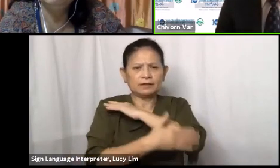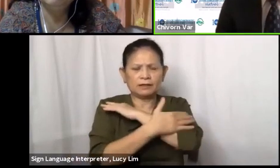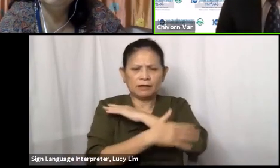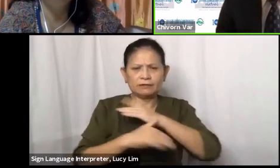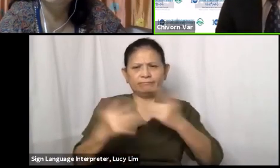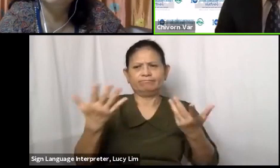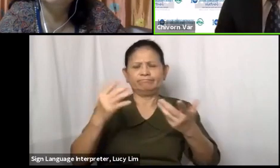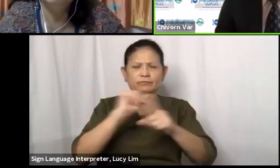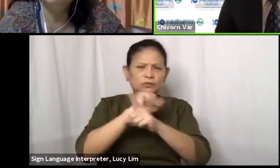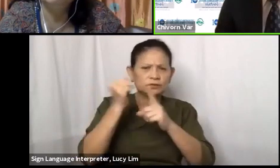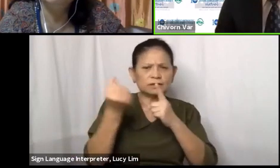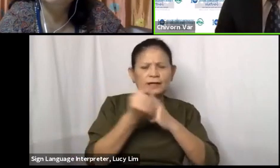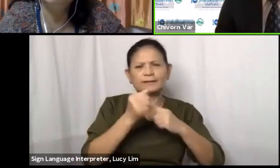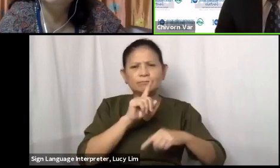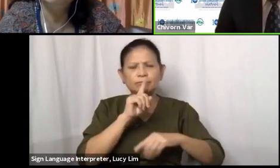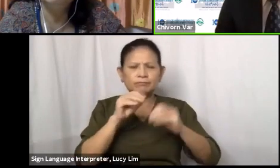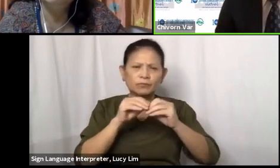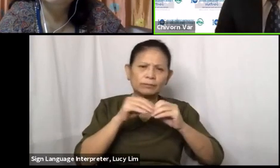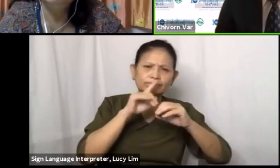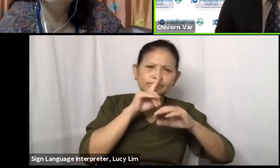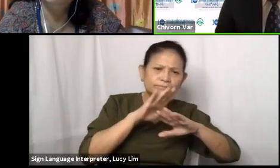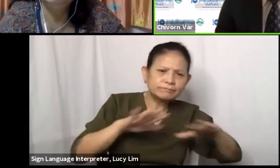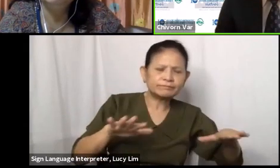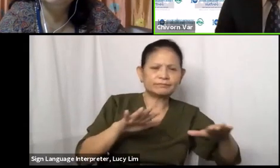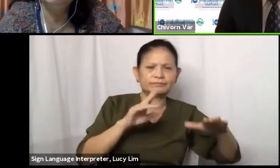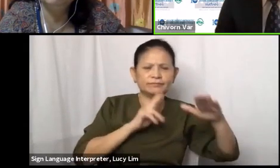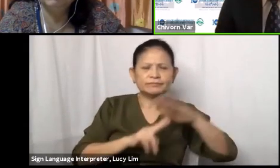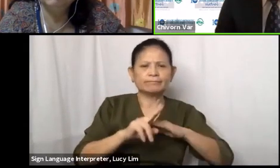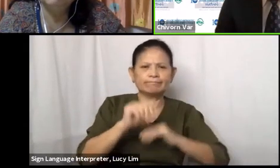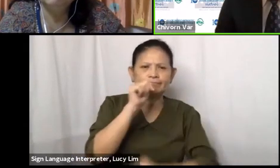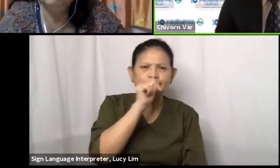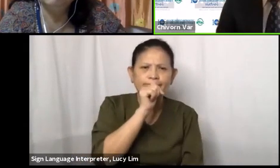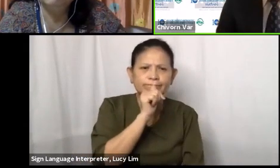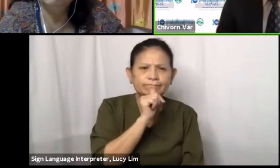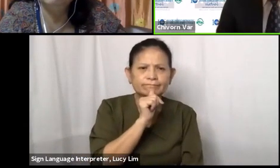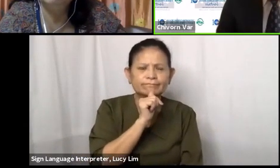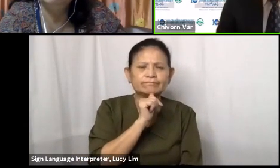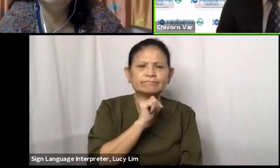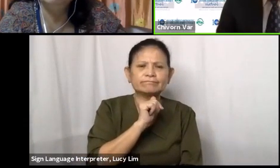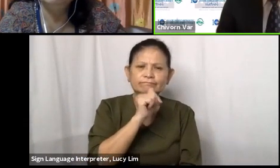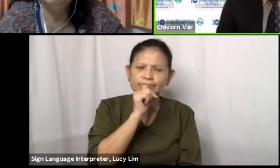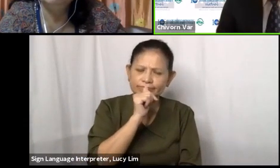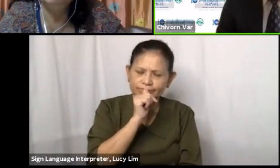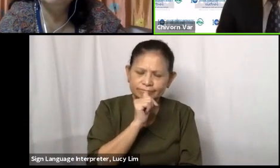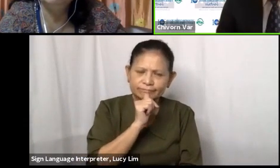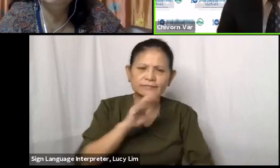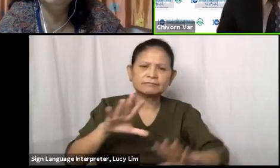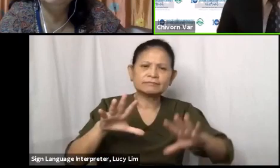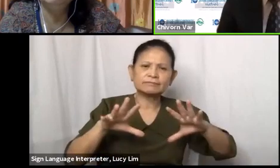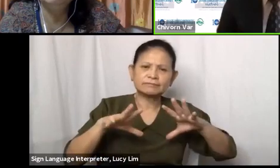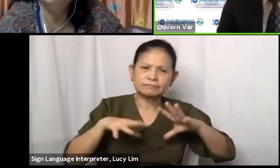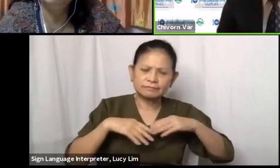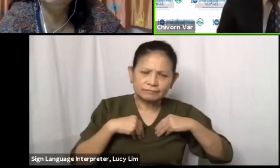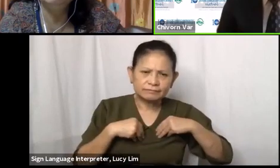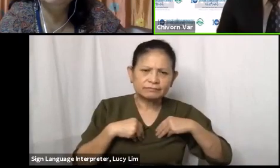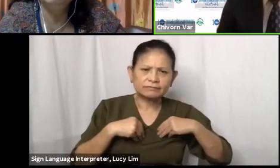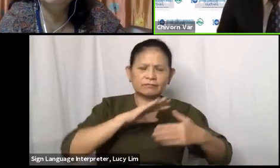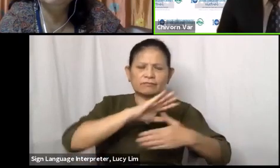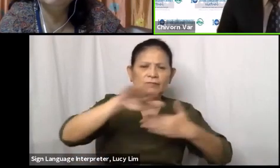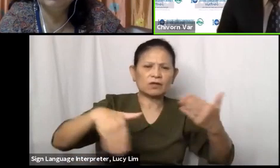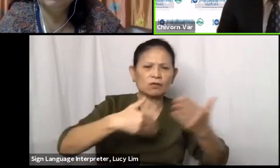society, and it's tolerant. We are tolerant for all the